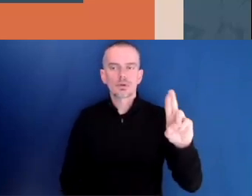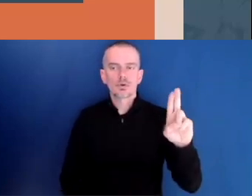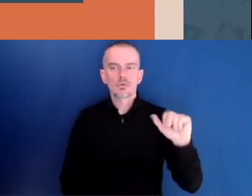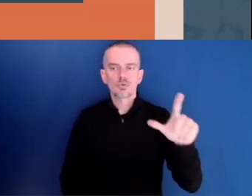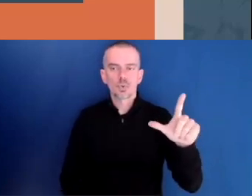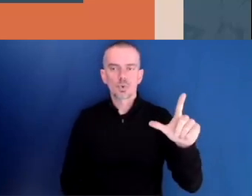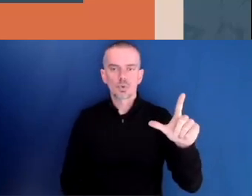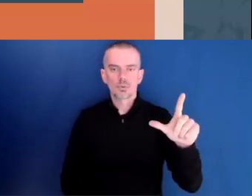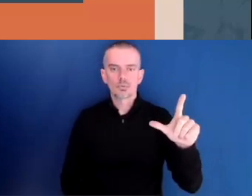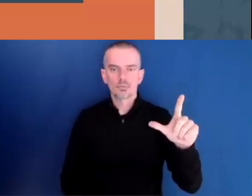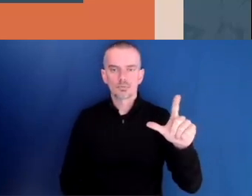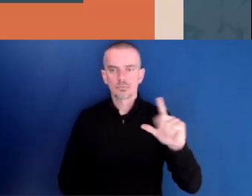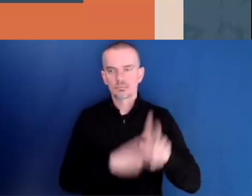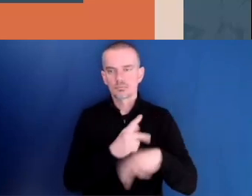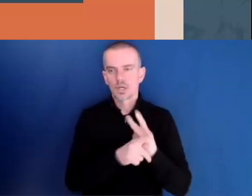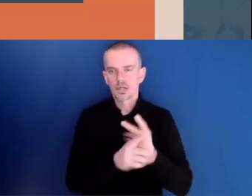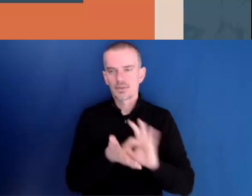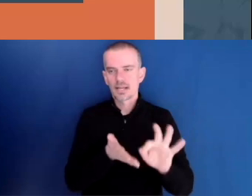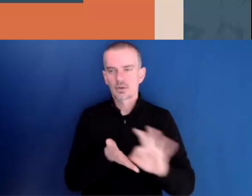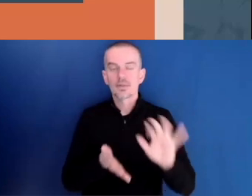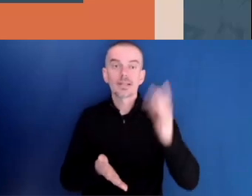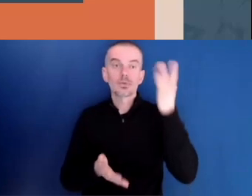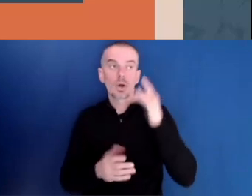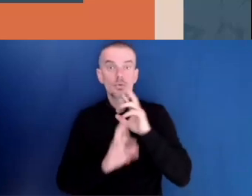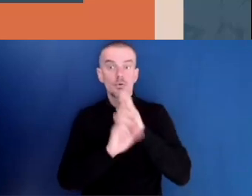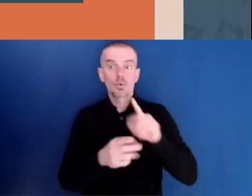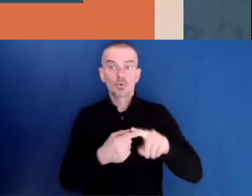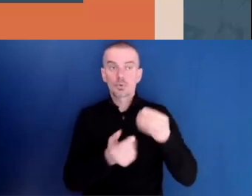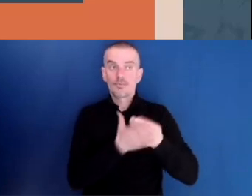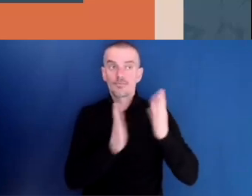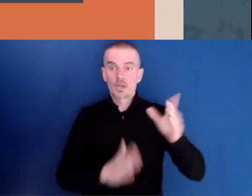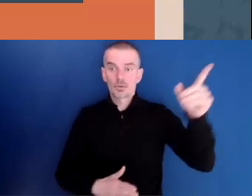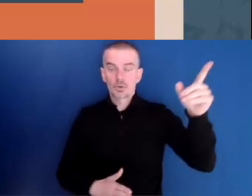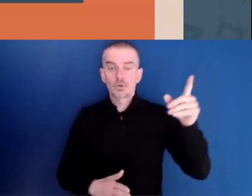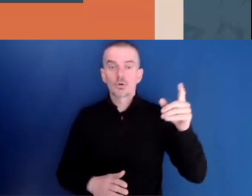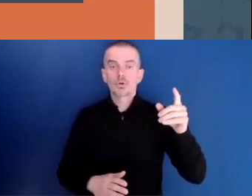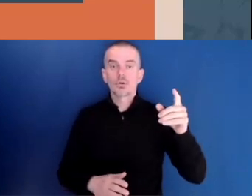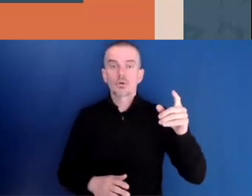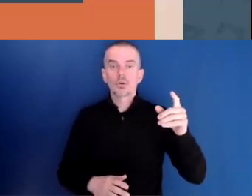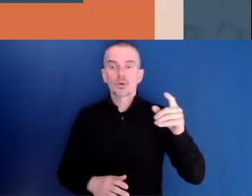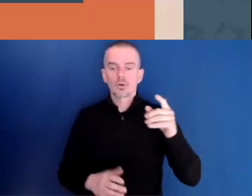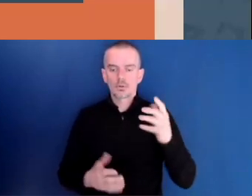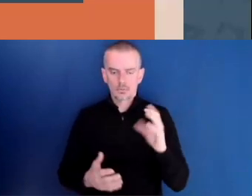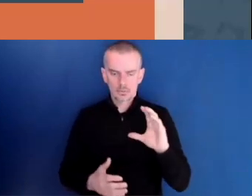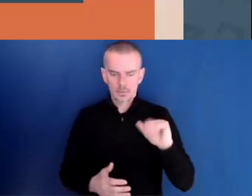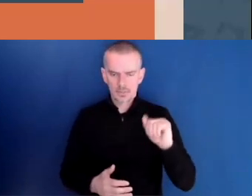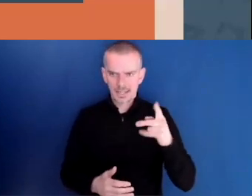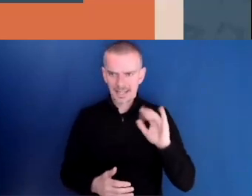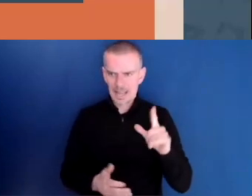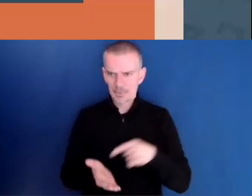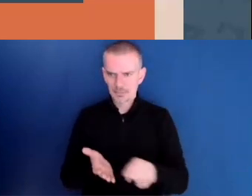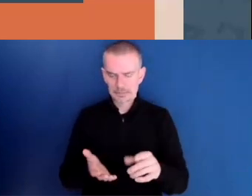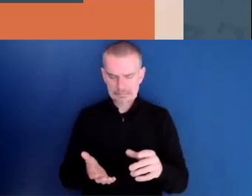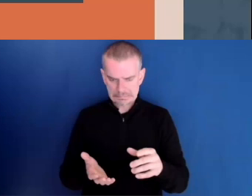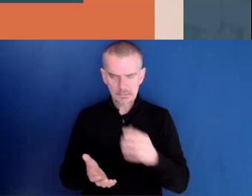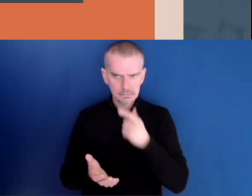that's why when you're reporting out to a funder, and that report includes capital expenditures, there might be a bit of a mismatch because